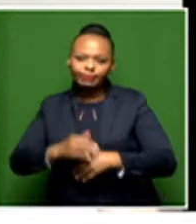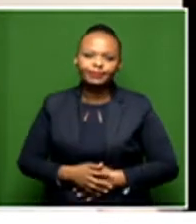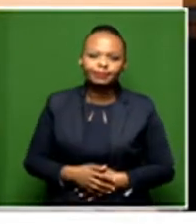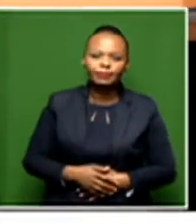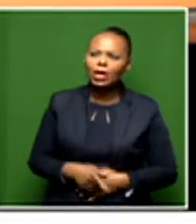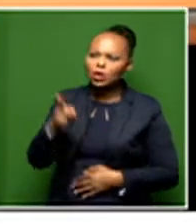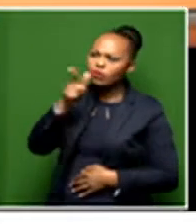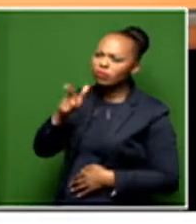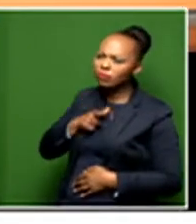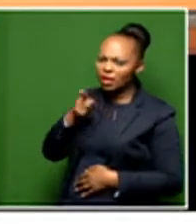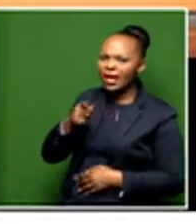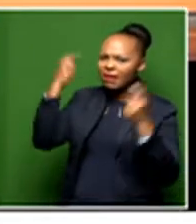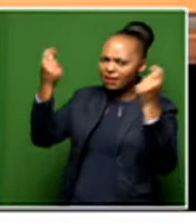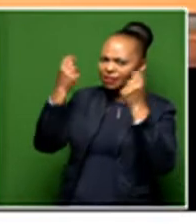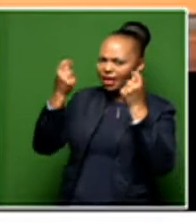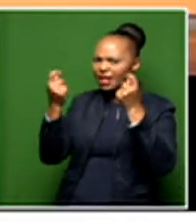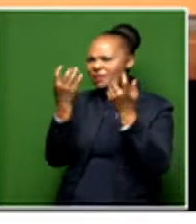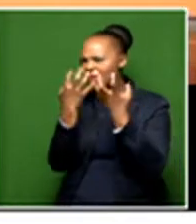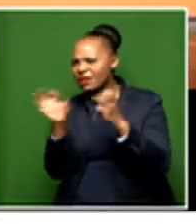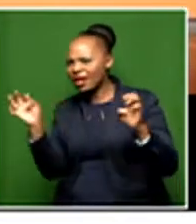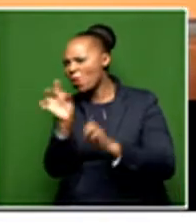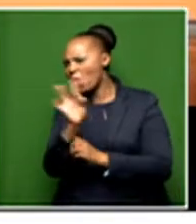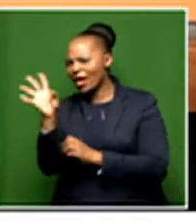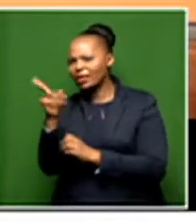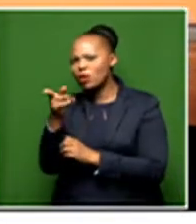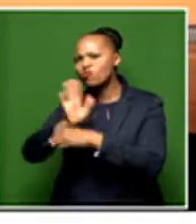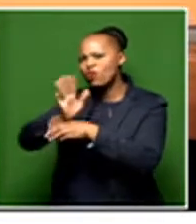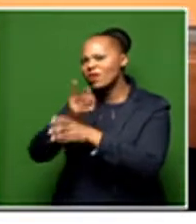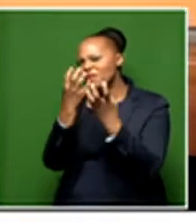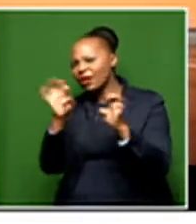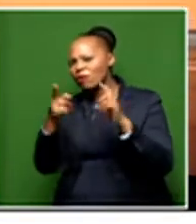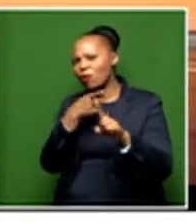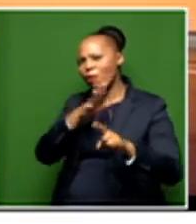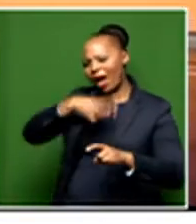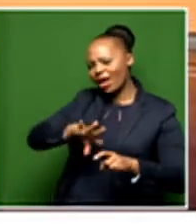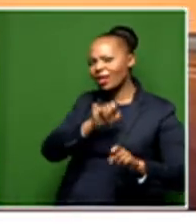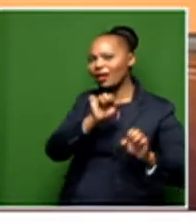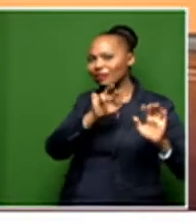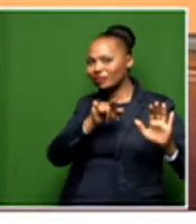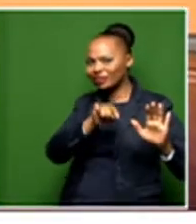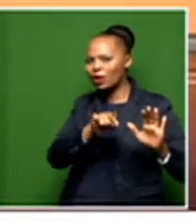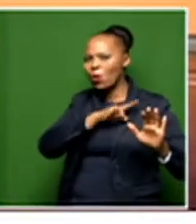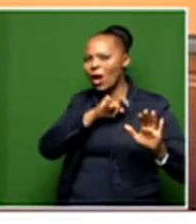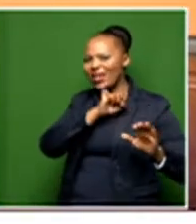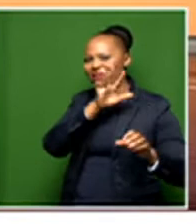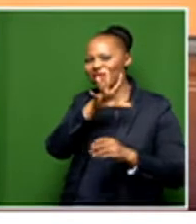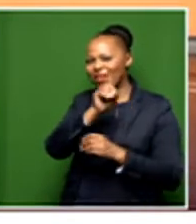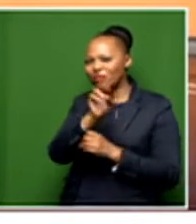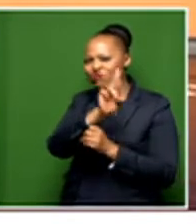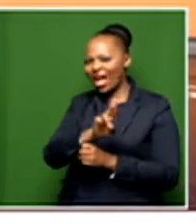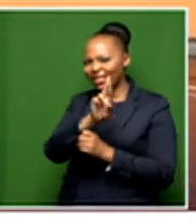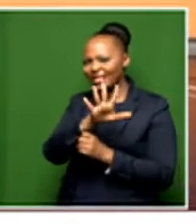the festival is free, bar for the one, which is I Am Greta, which you mentioned. There is a 50